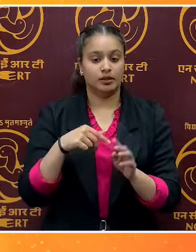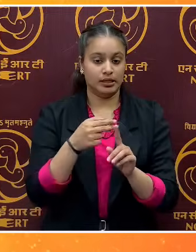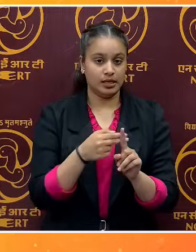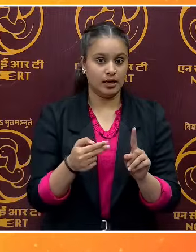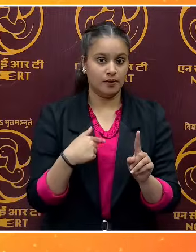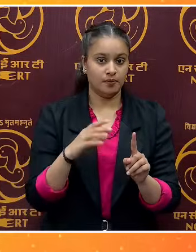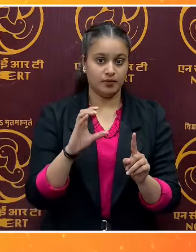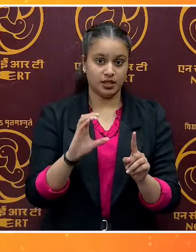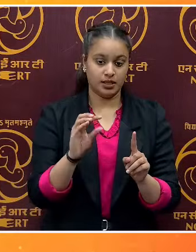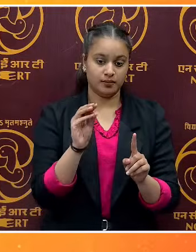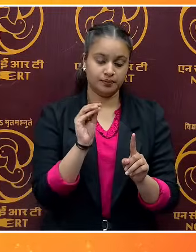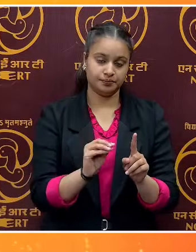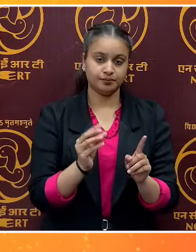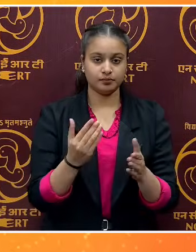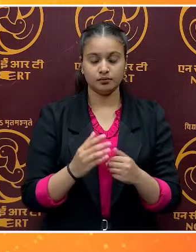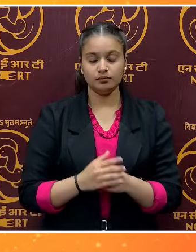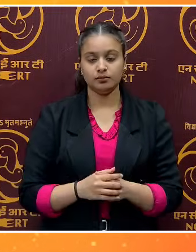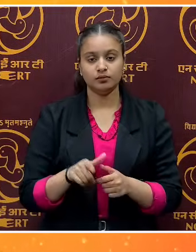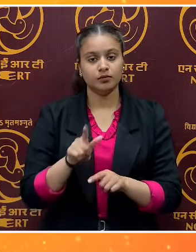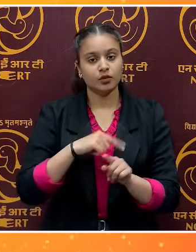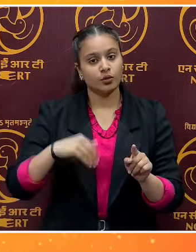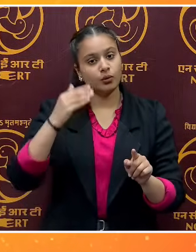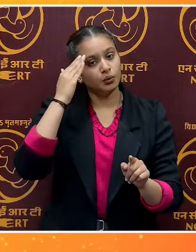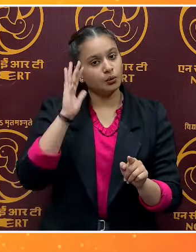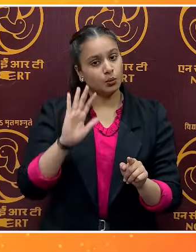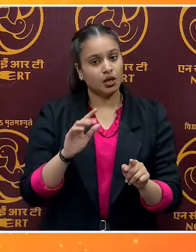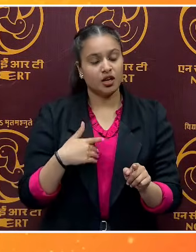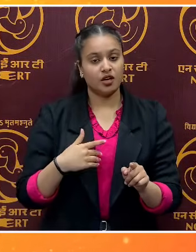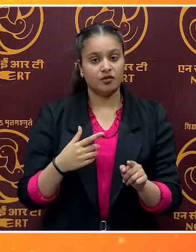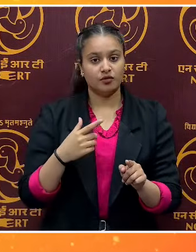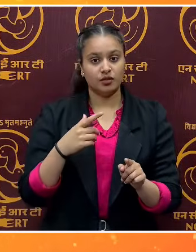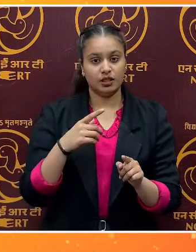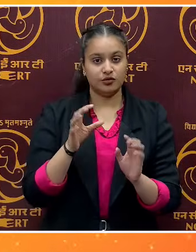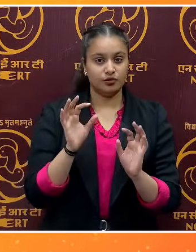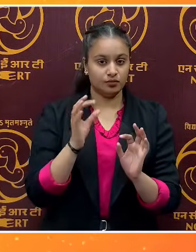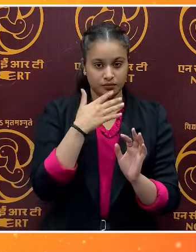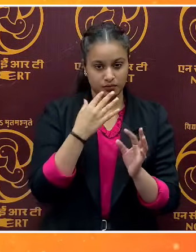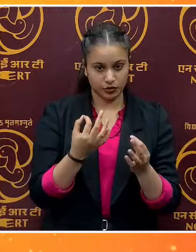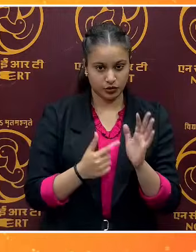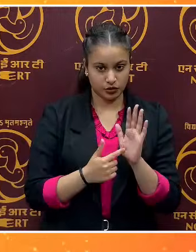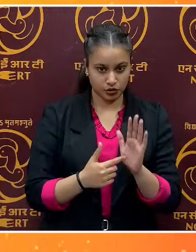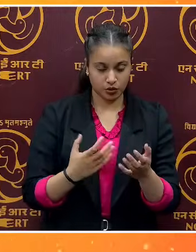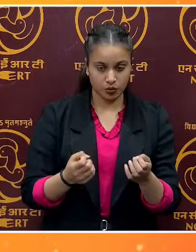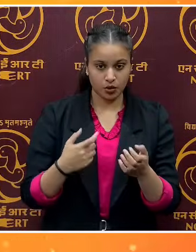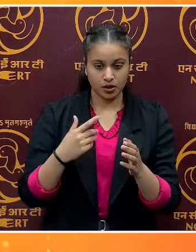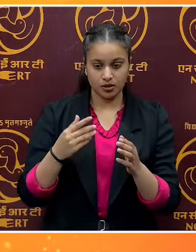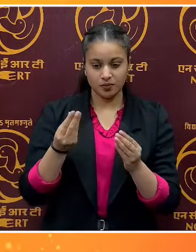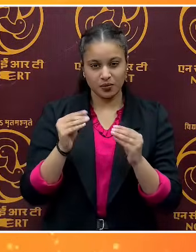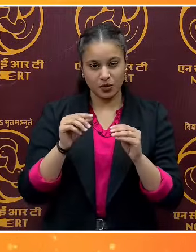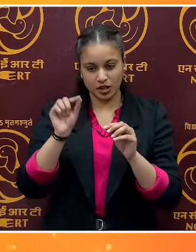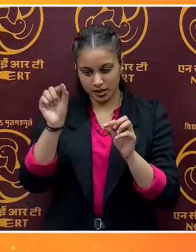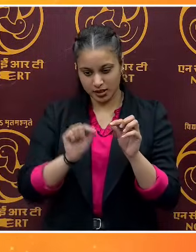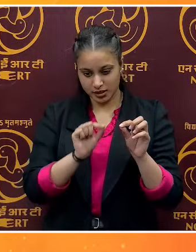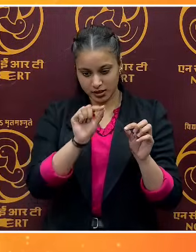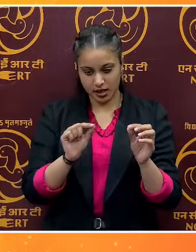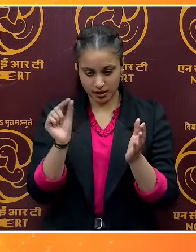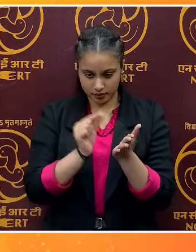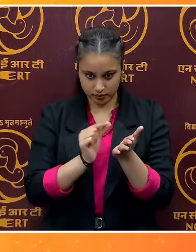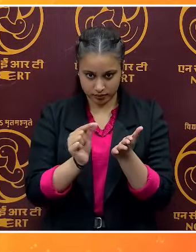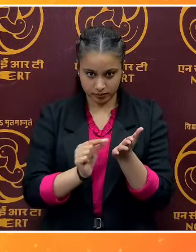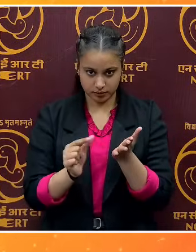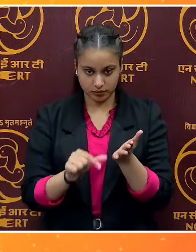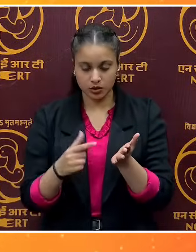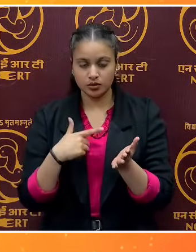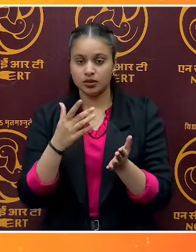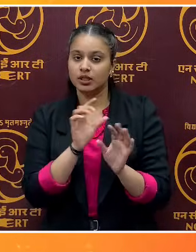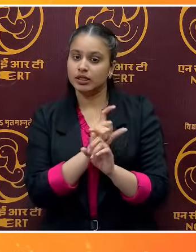center as C. And you know, to give a good look, I can erase these extra lines so that I get